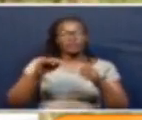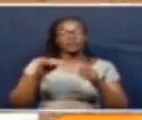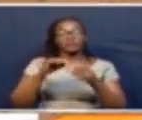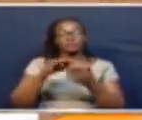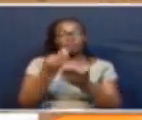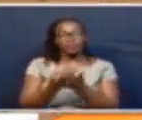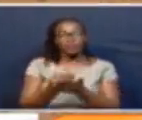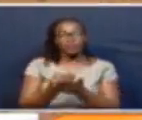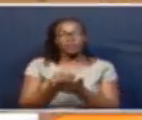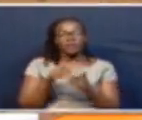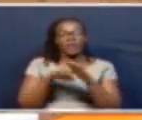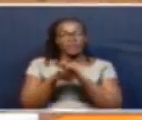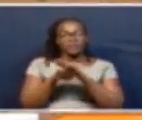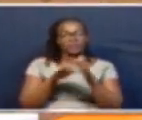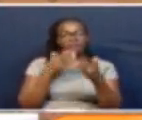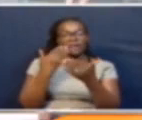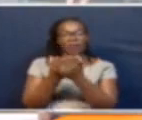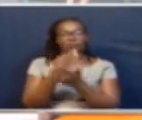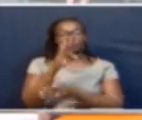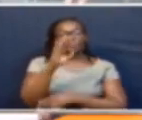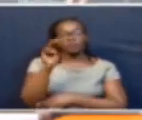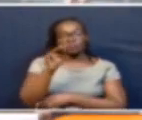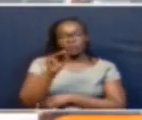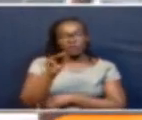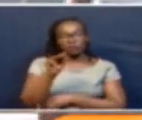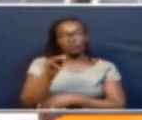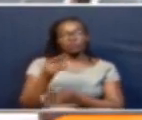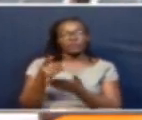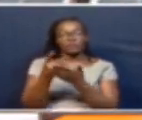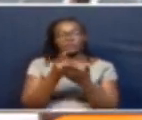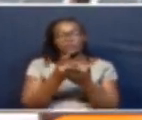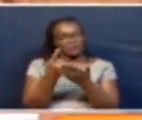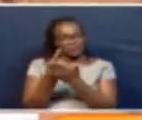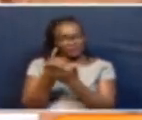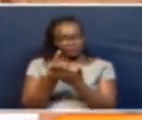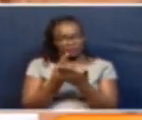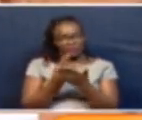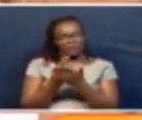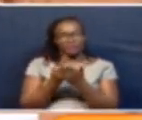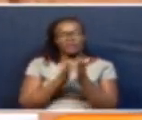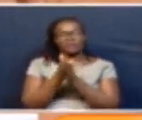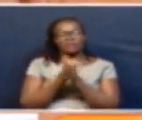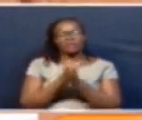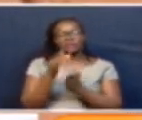3 million shillings at negotiable interest rates.